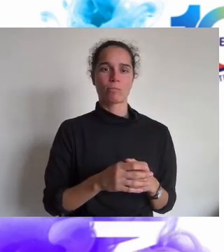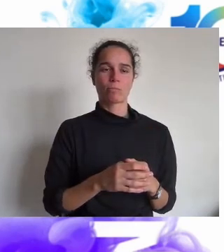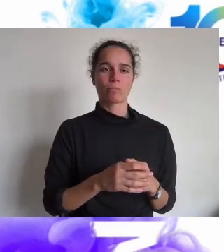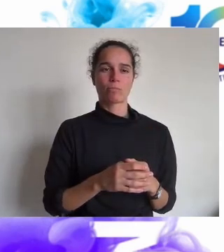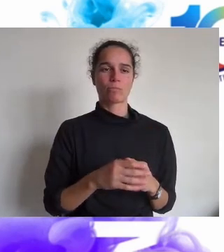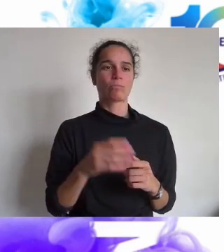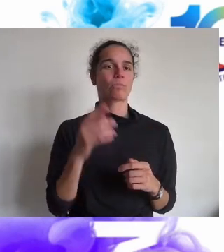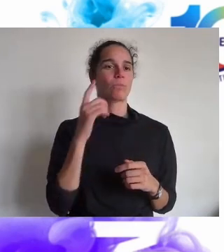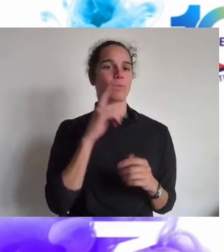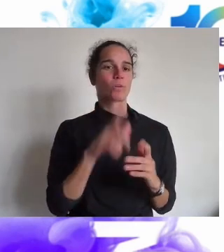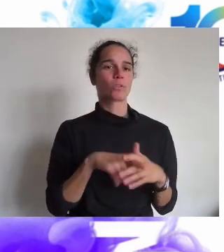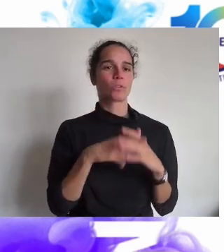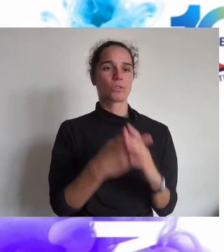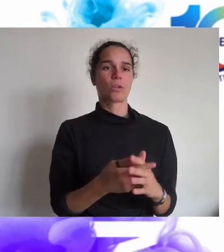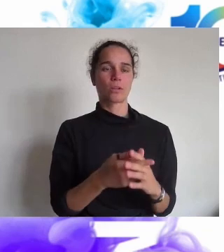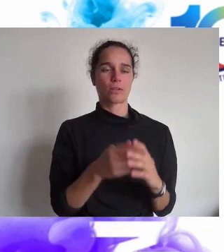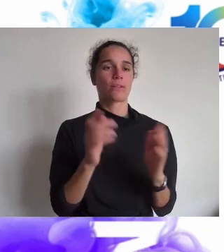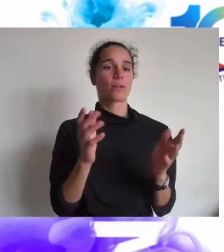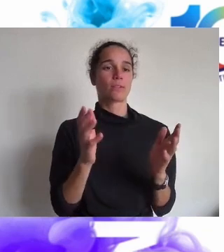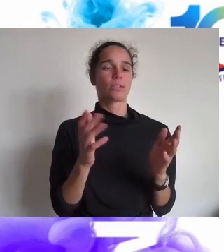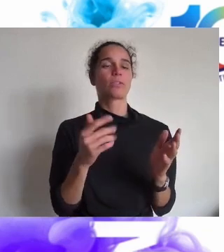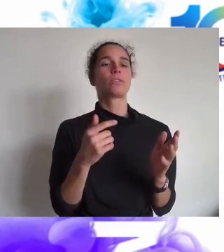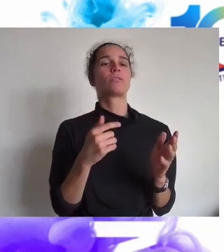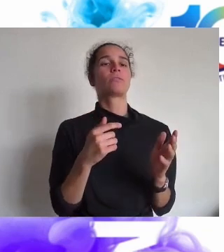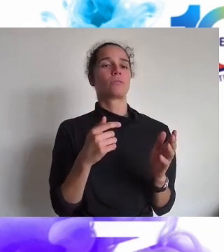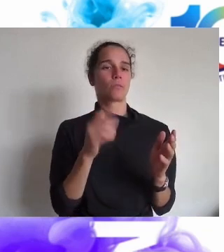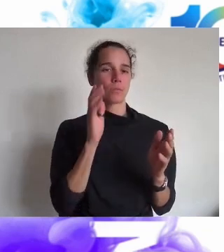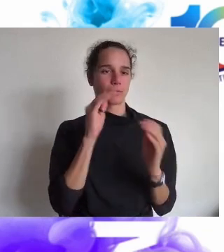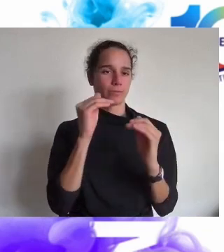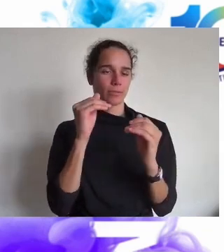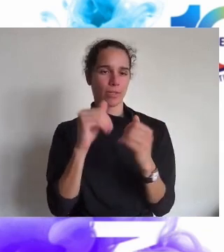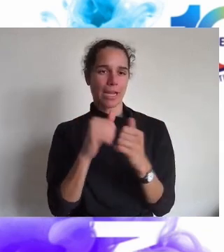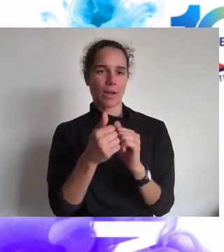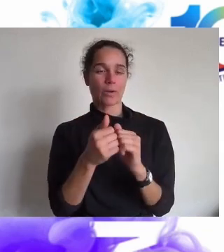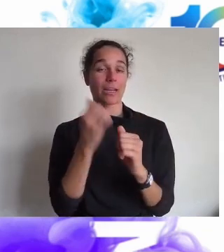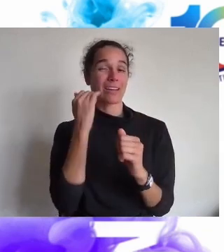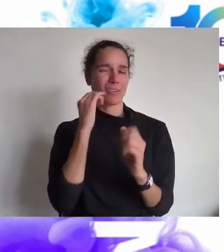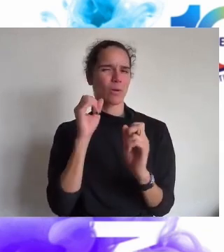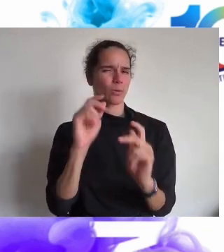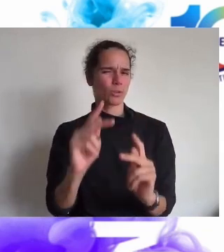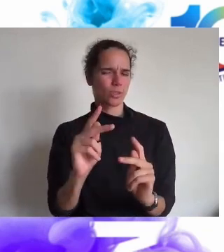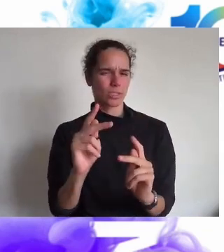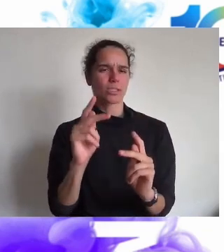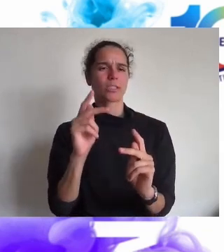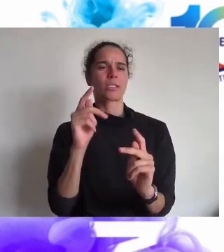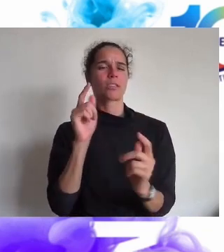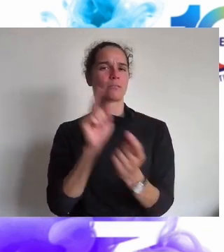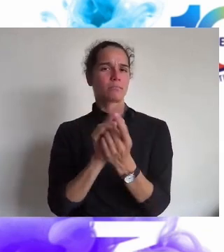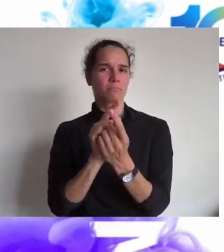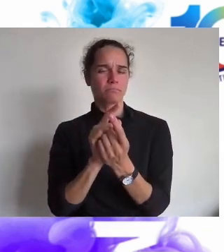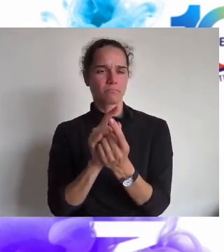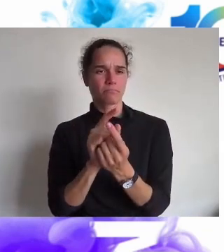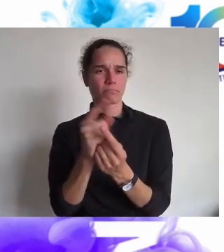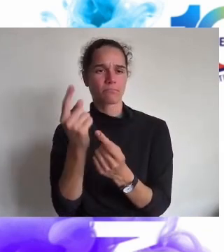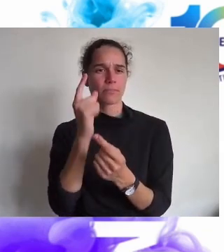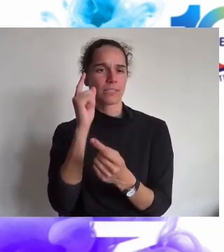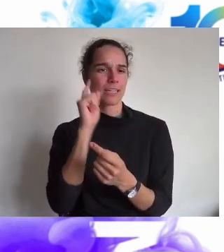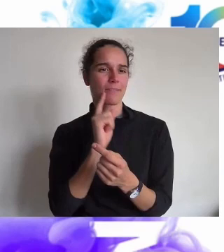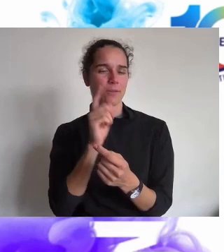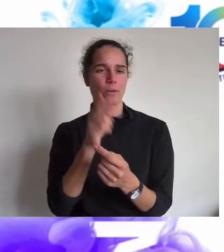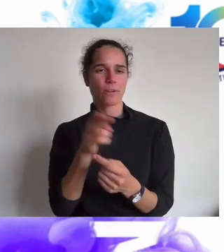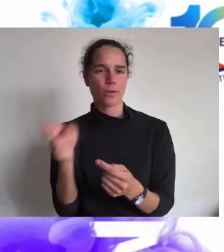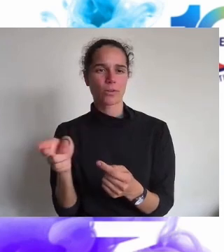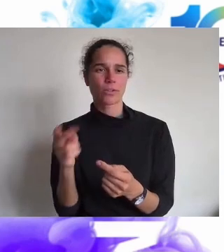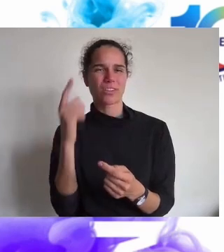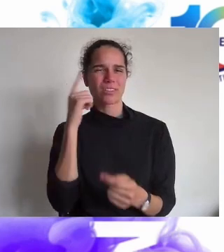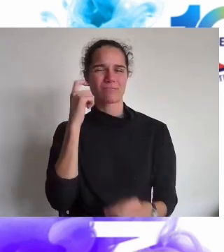the opportunity to meet someone that is deaf or hard of hearing. And you said to yourself, how